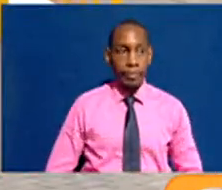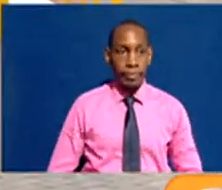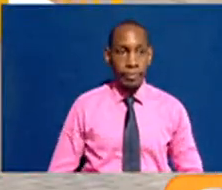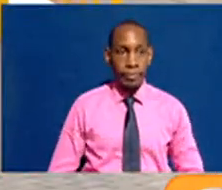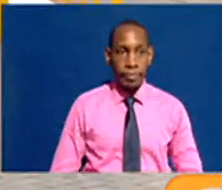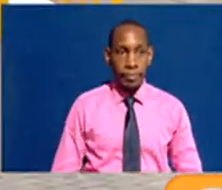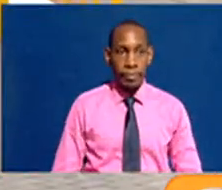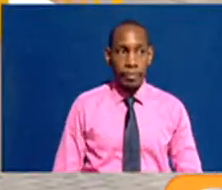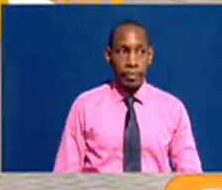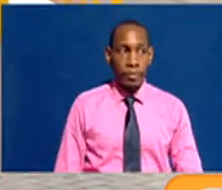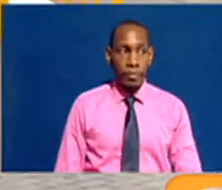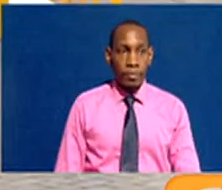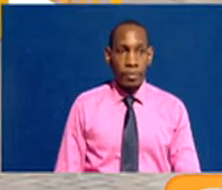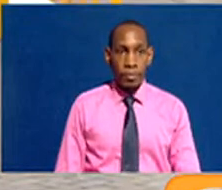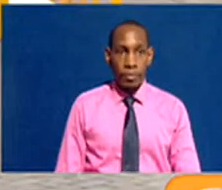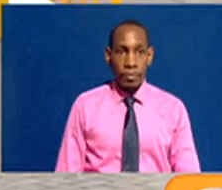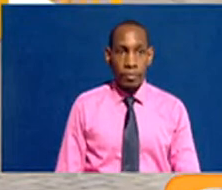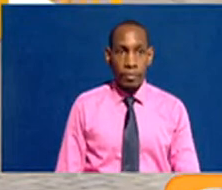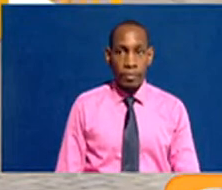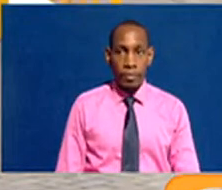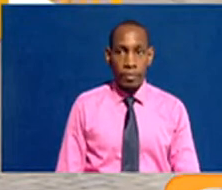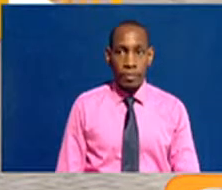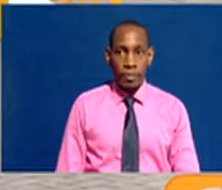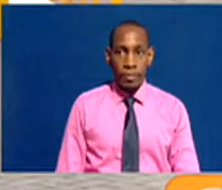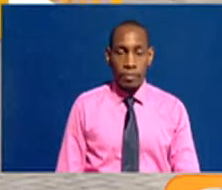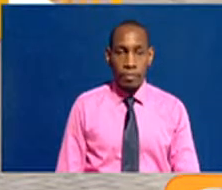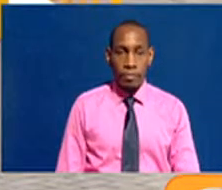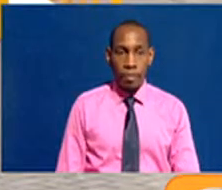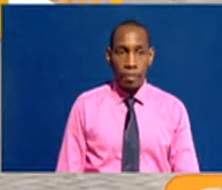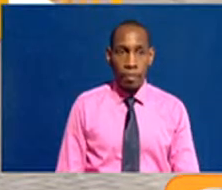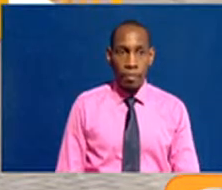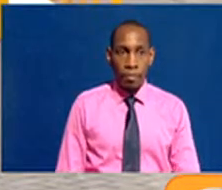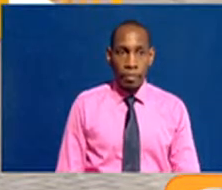Mtalaki, Citizen TV, Kinango,